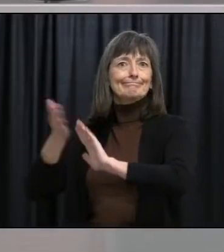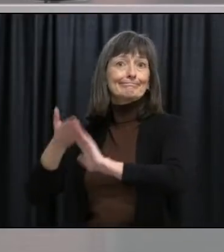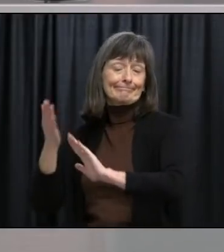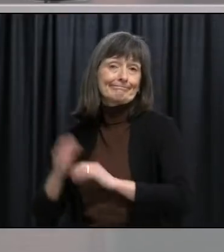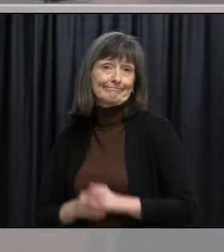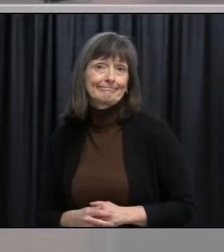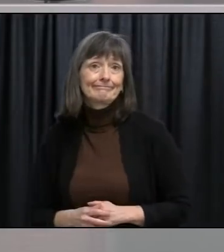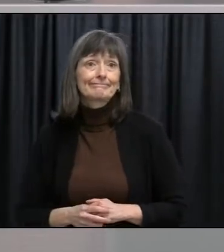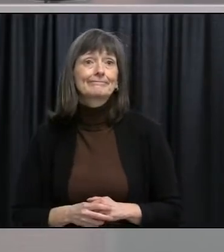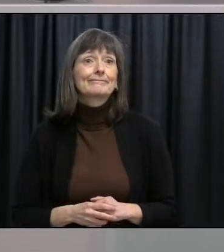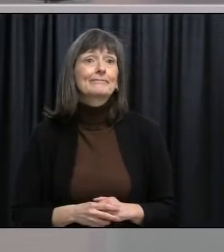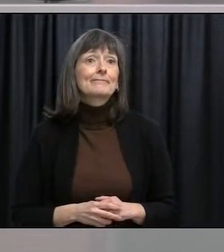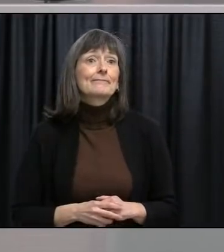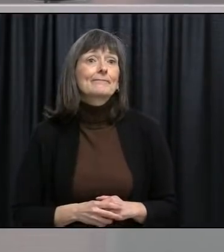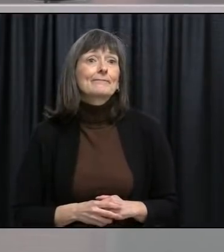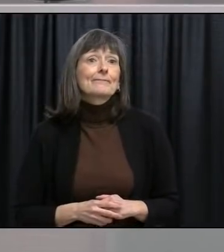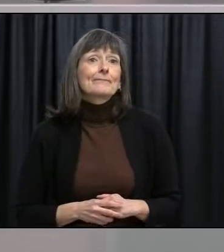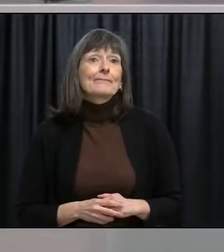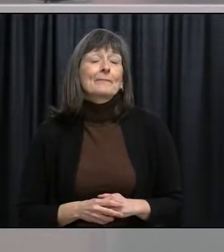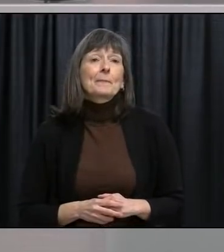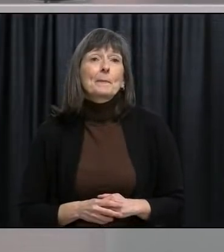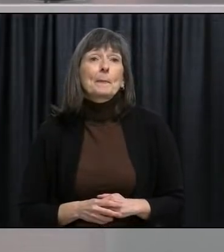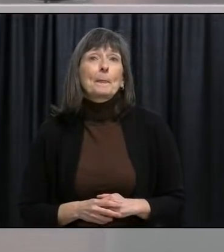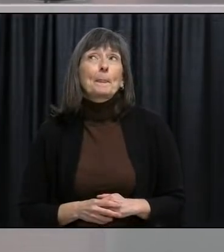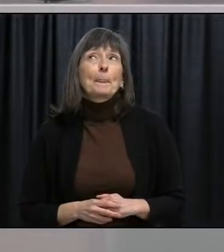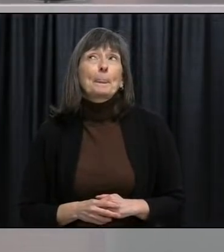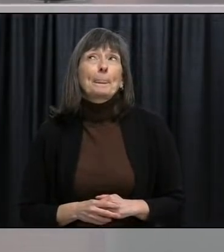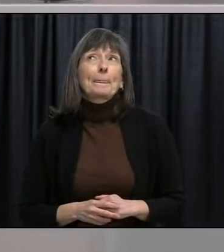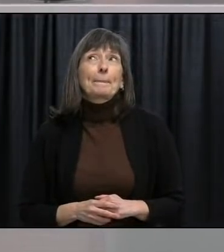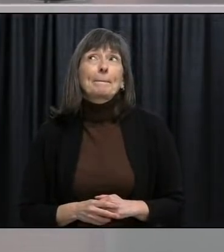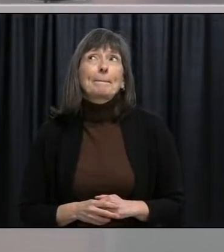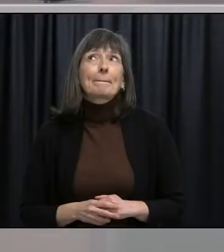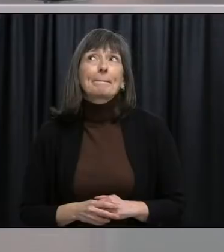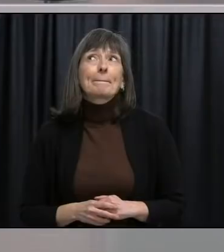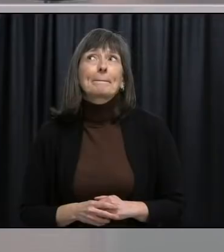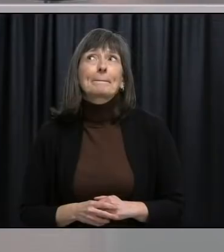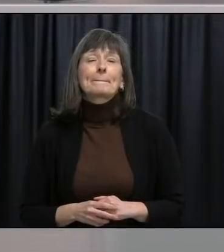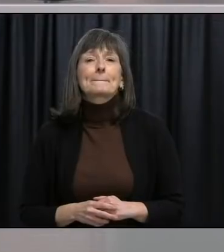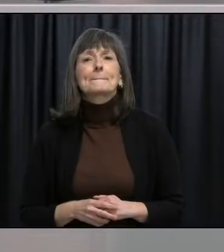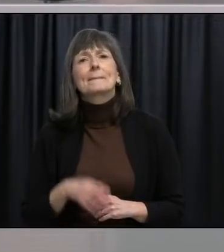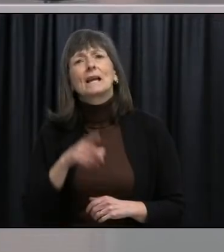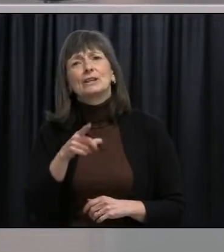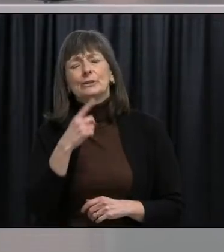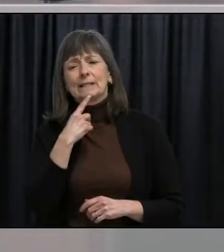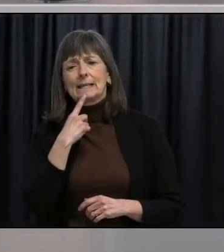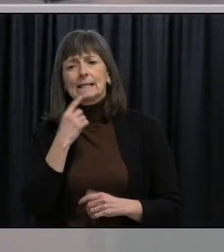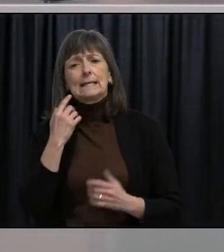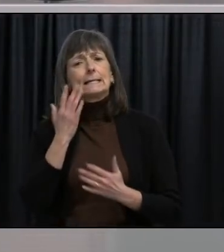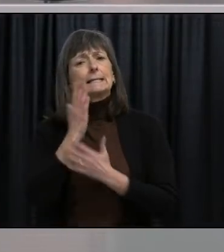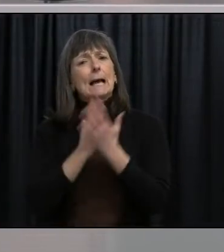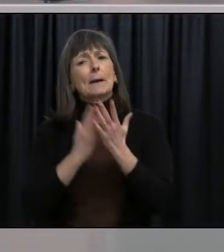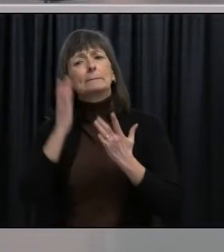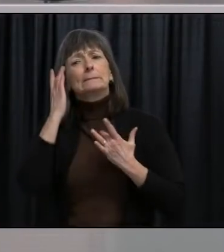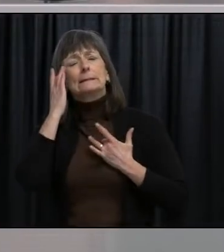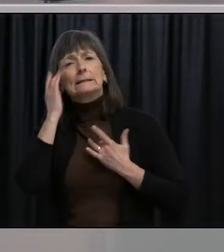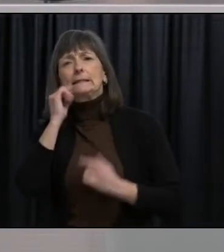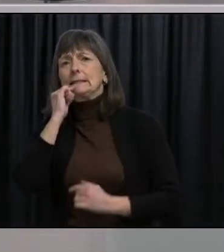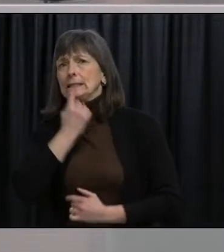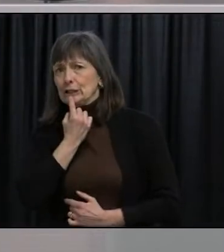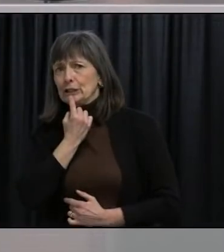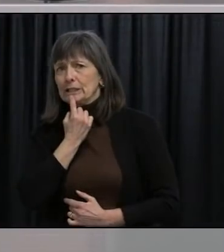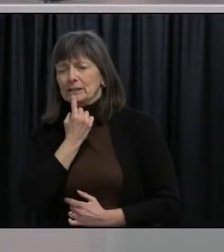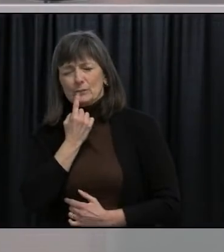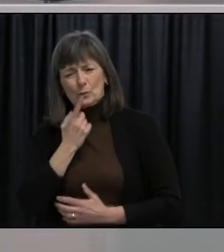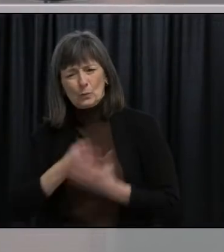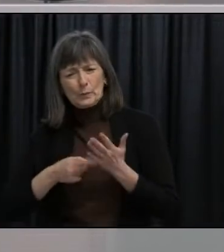I also have a question regarding how we define severity of illness. There must be some people with respiratory